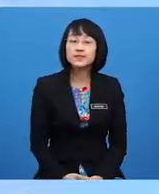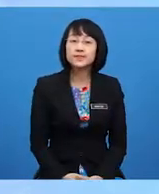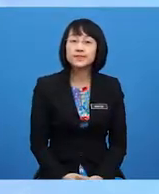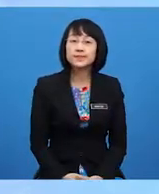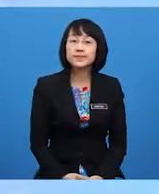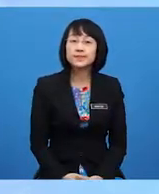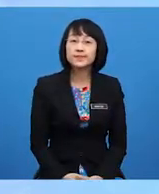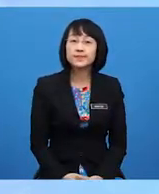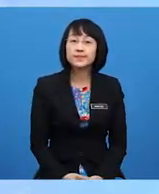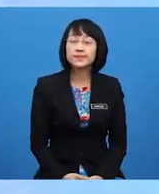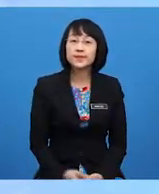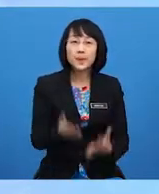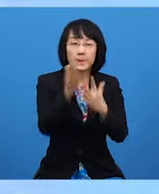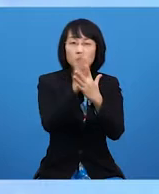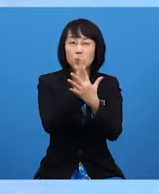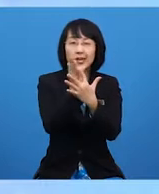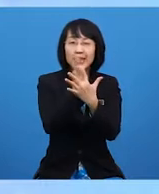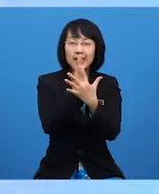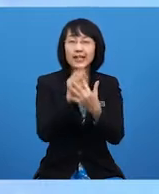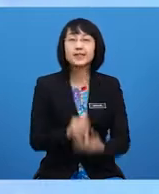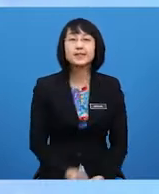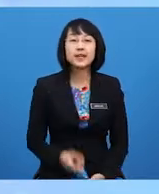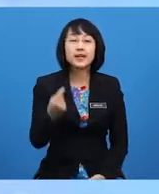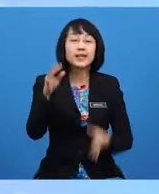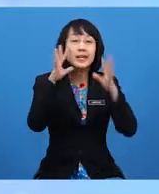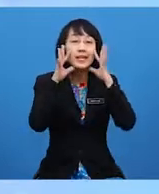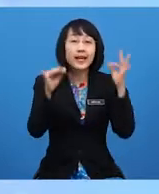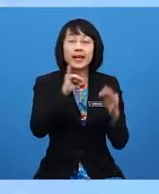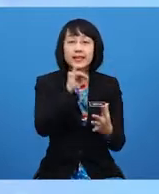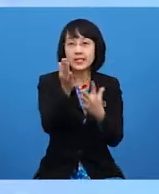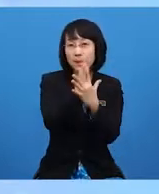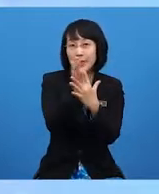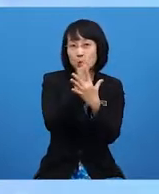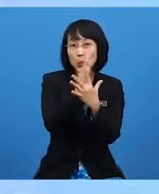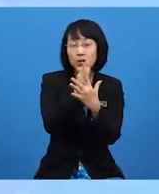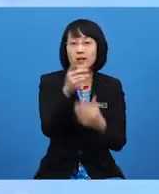Between. The cat is between the boxes.